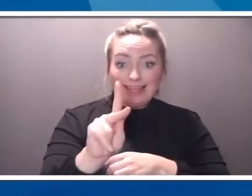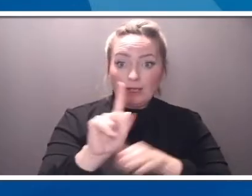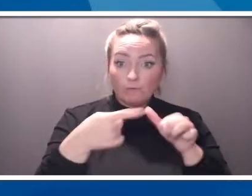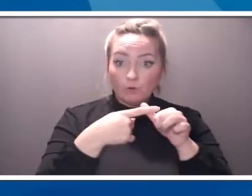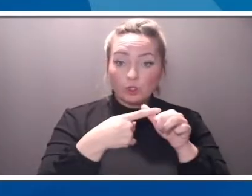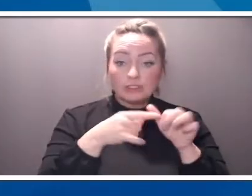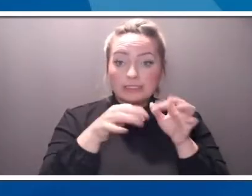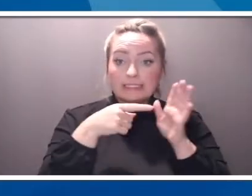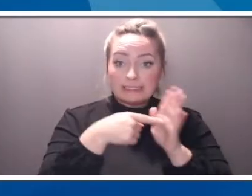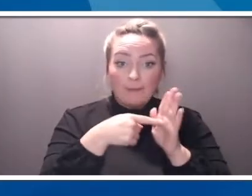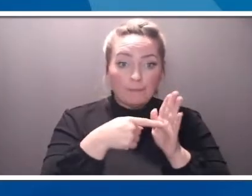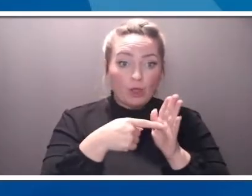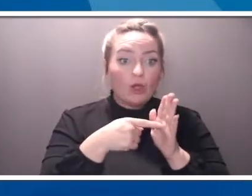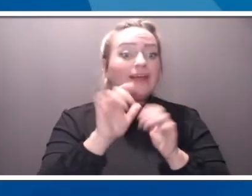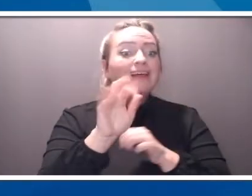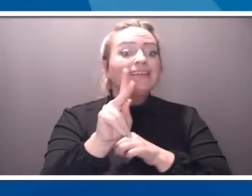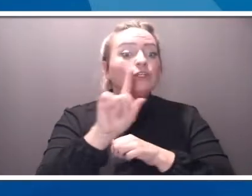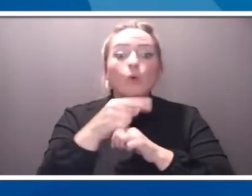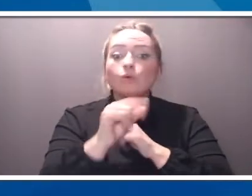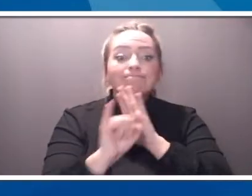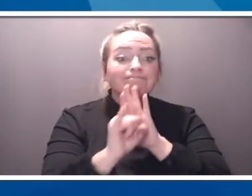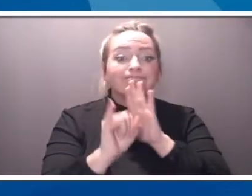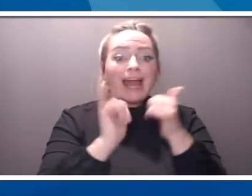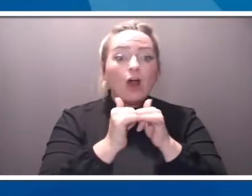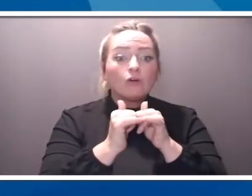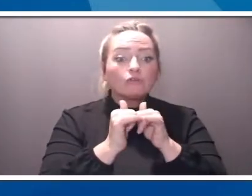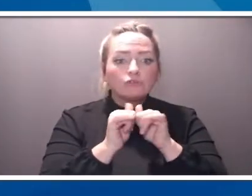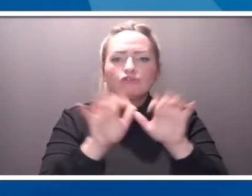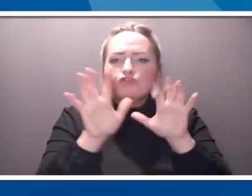text contain a link. In the first example,